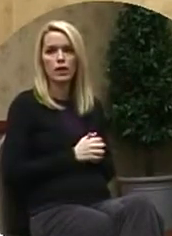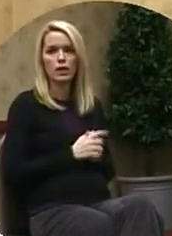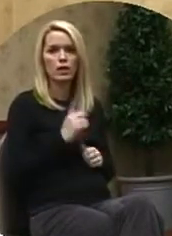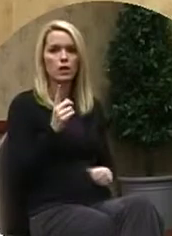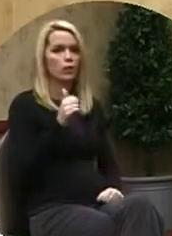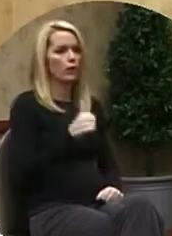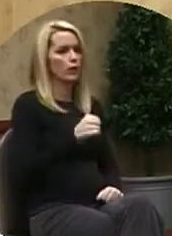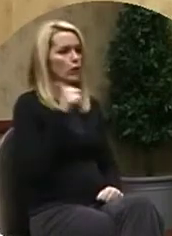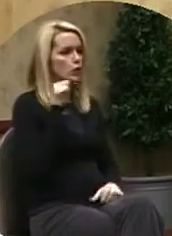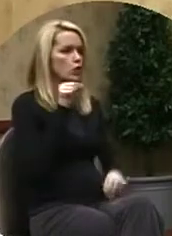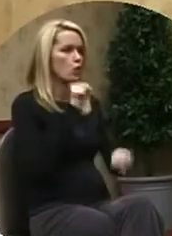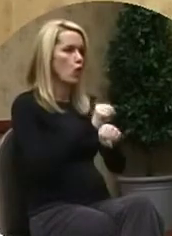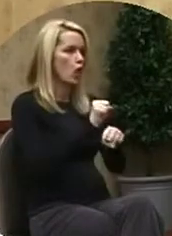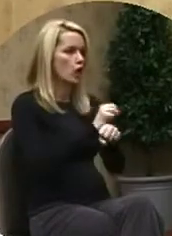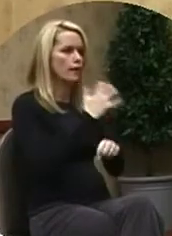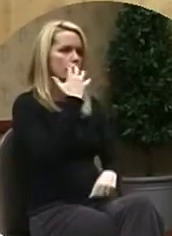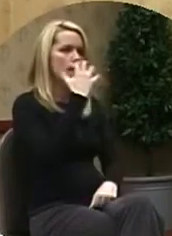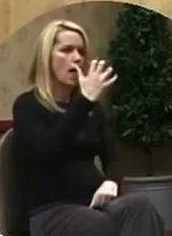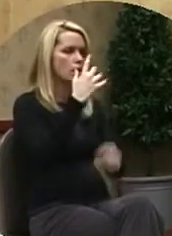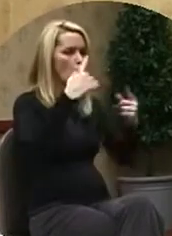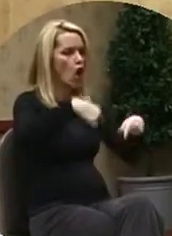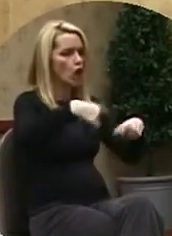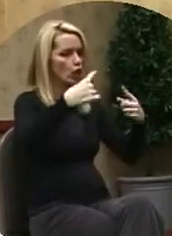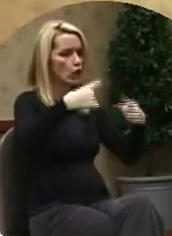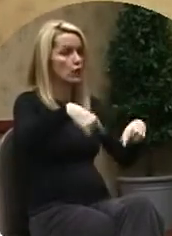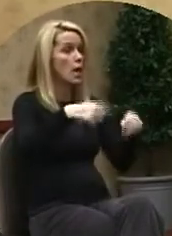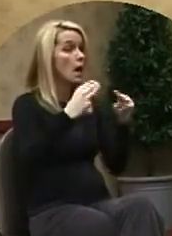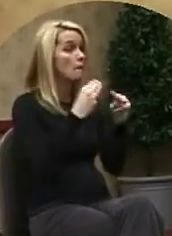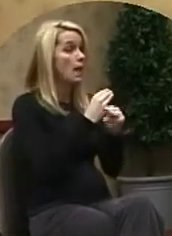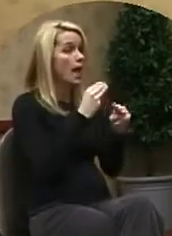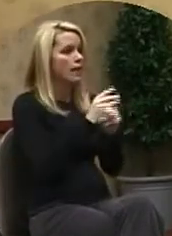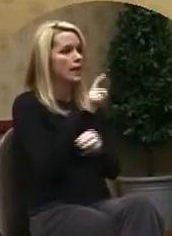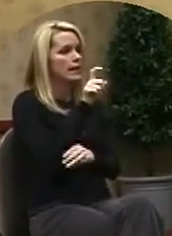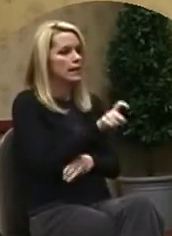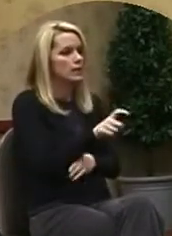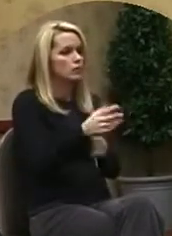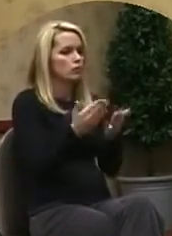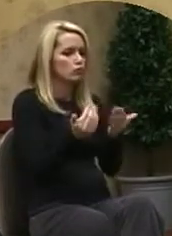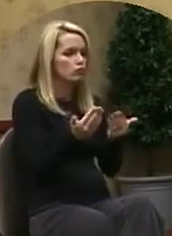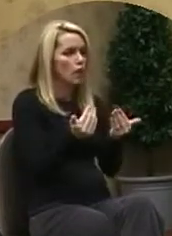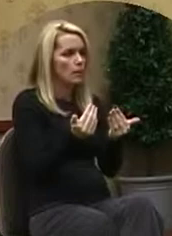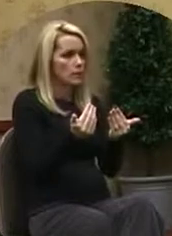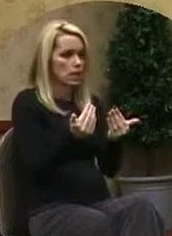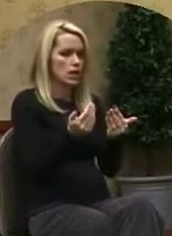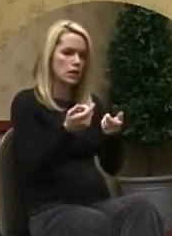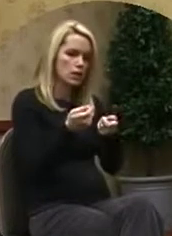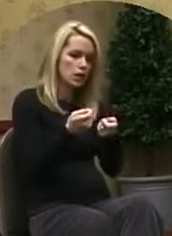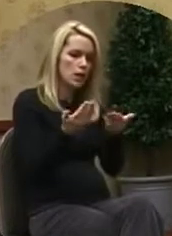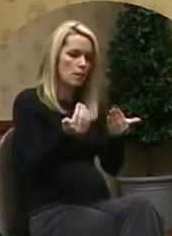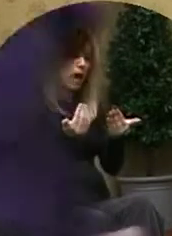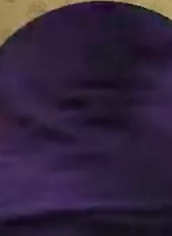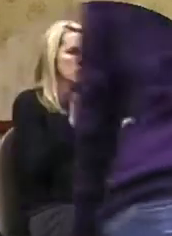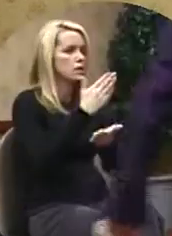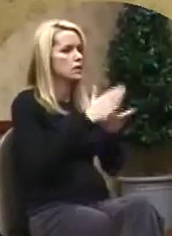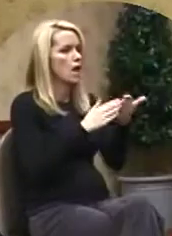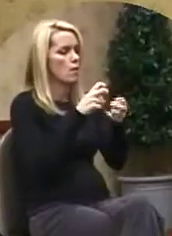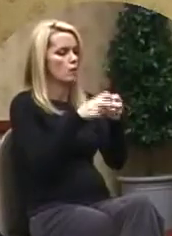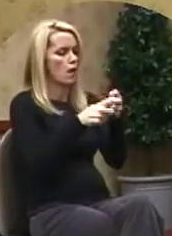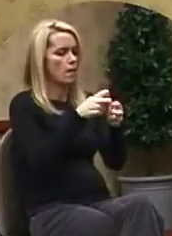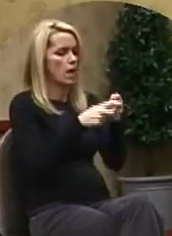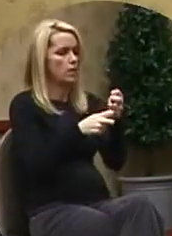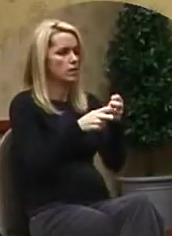Refuses to work, yells, and argues. Now in math, he needs prompting. So he has some problem behavior, but